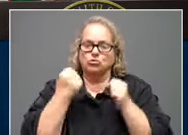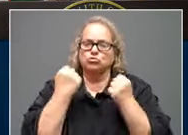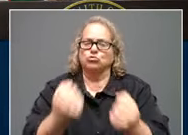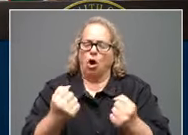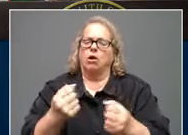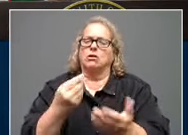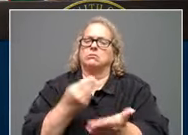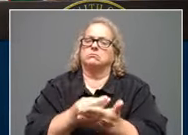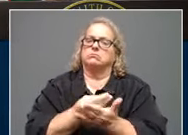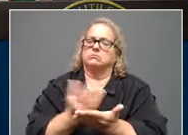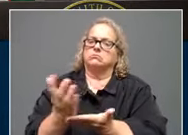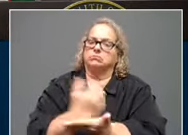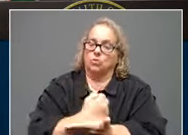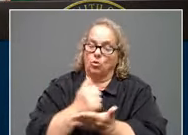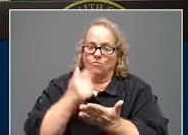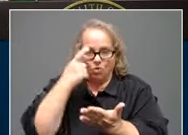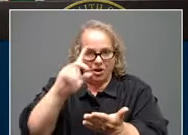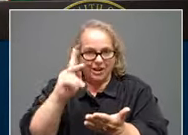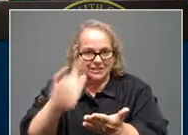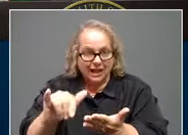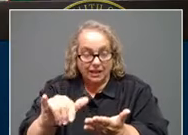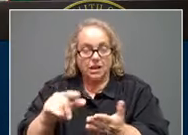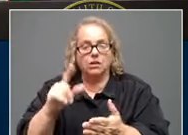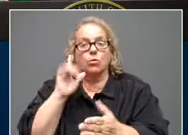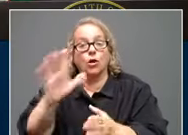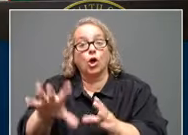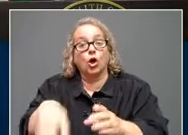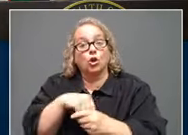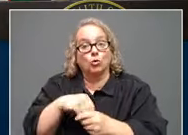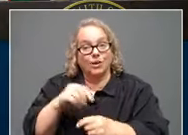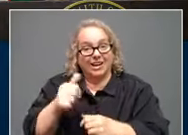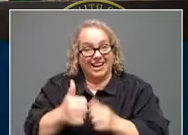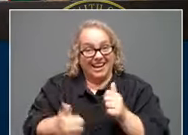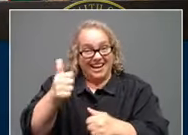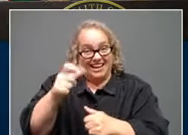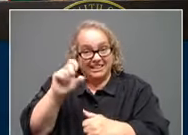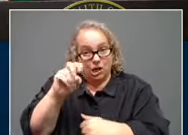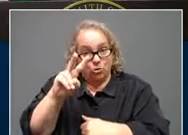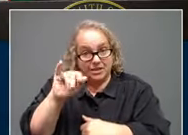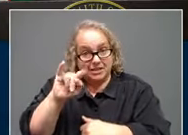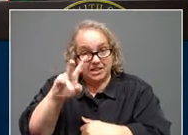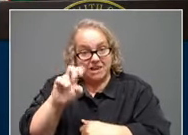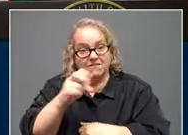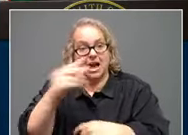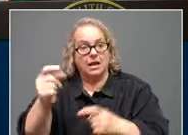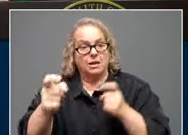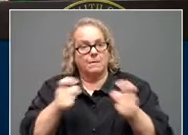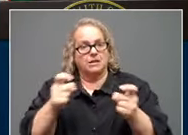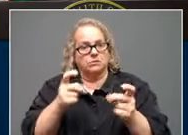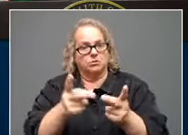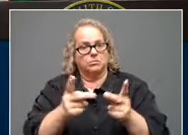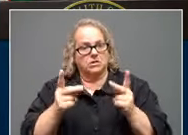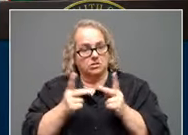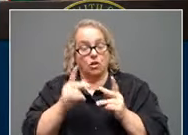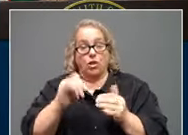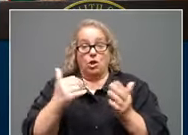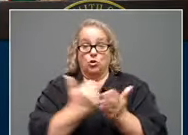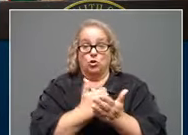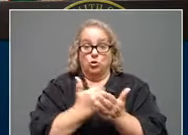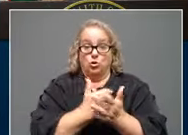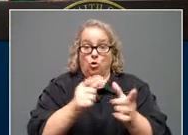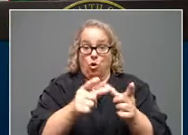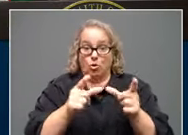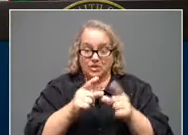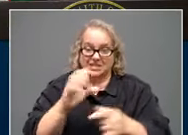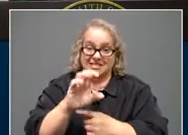residents, including executive and managerial positions. The new location is going to position CLI to better